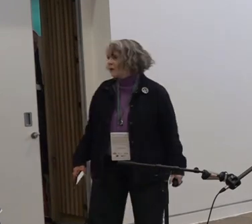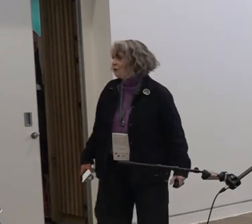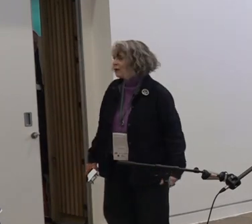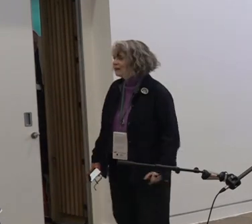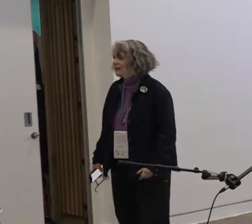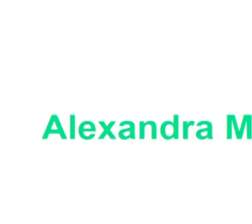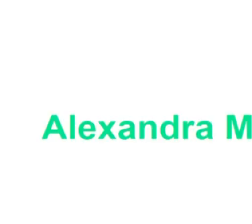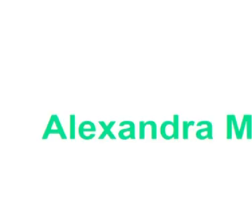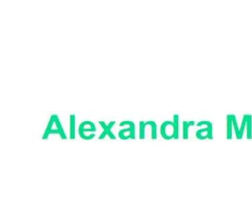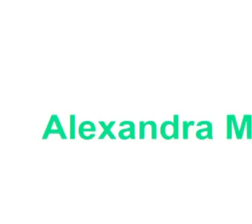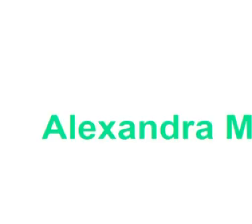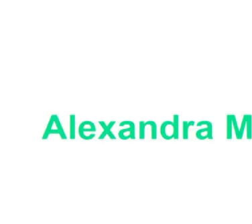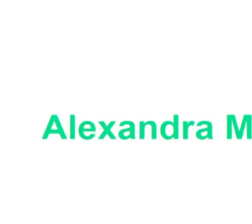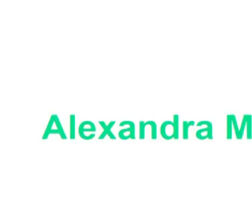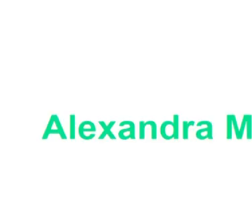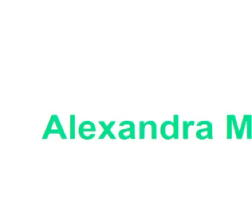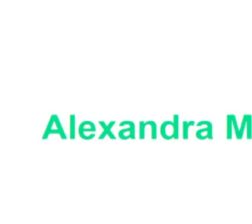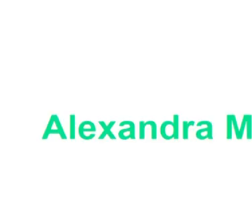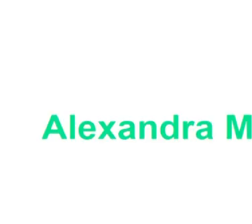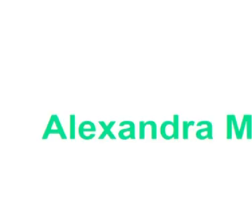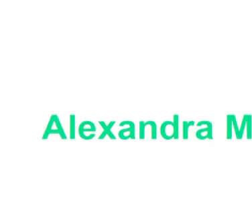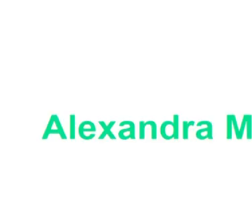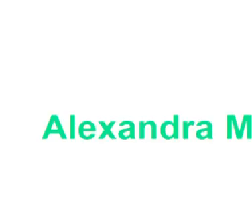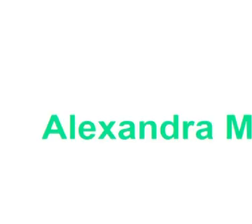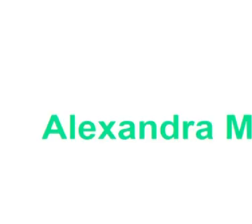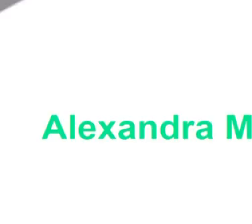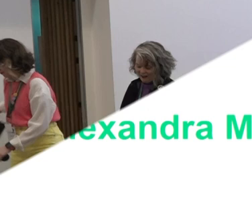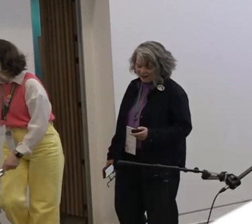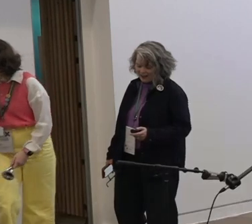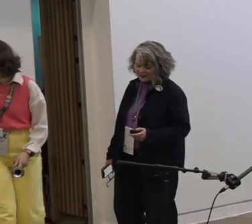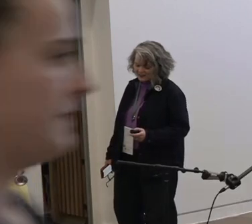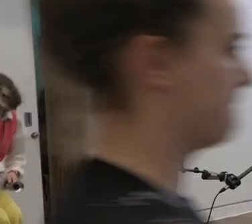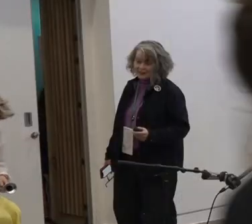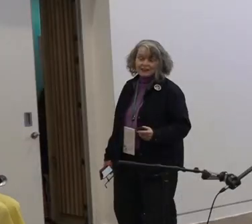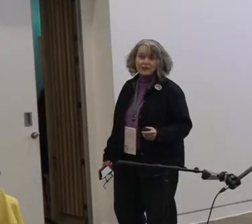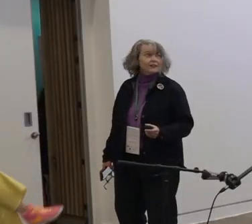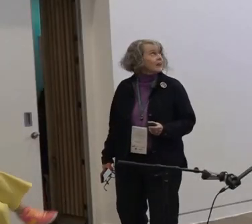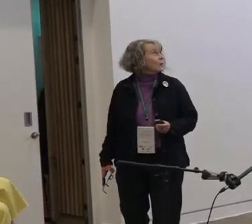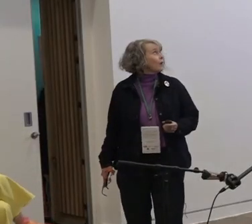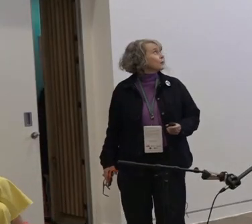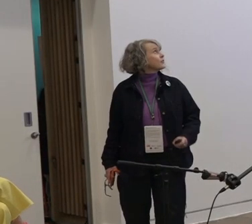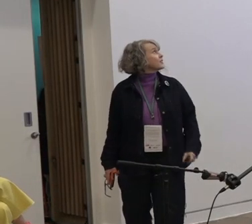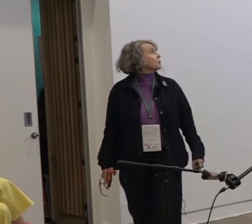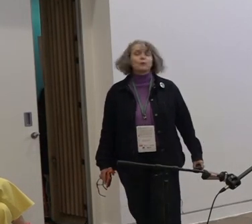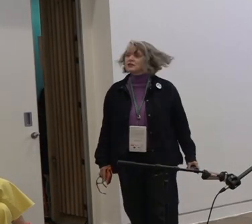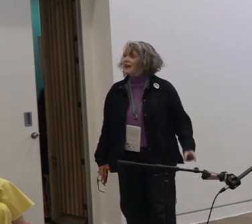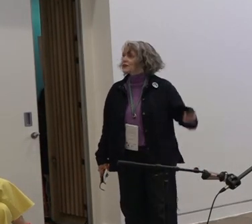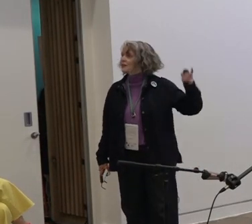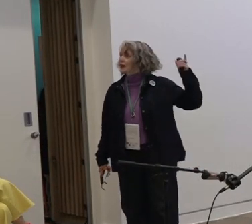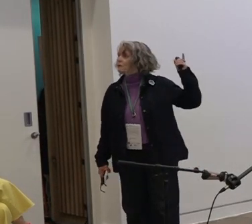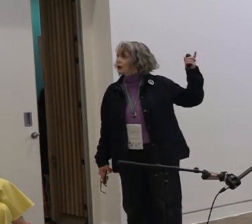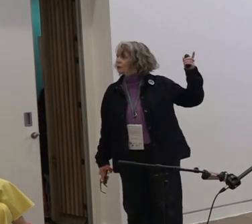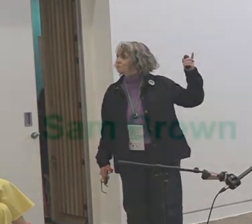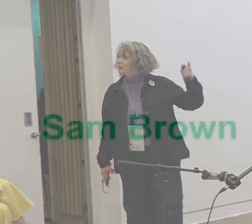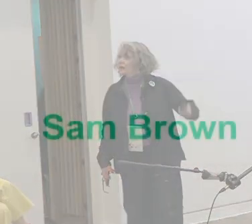Alexandra Mecklenburg, and I am one part of a team. And there is another part of the team, which is actually